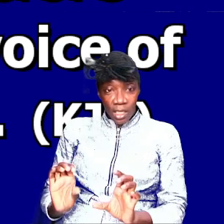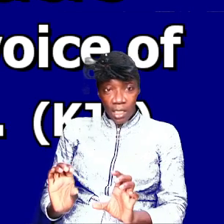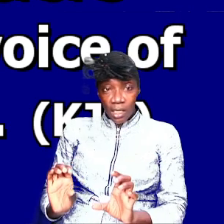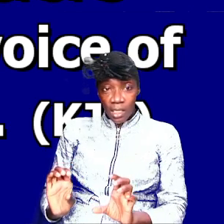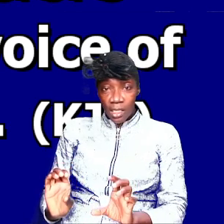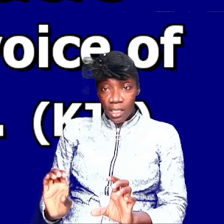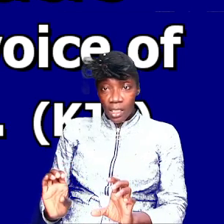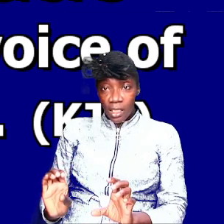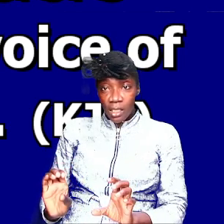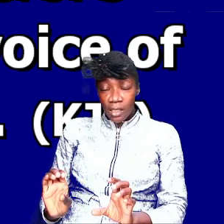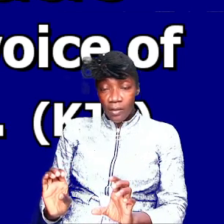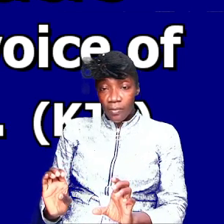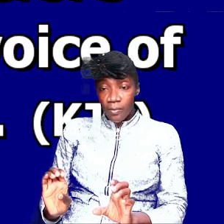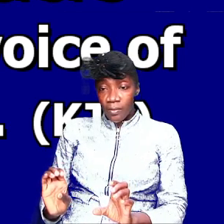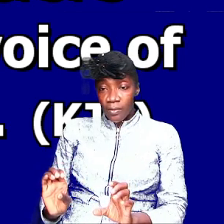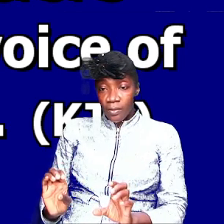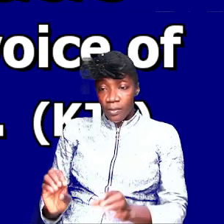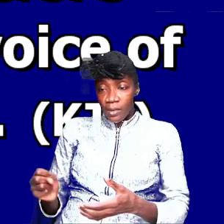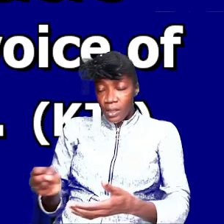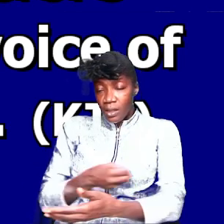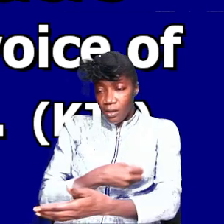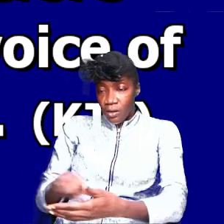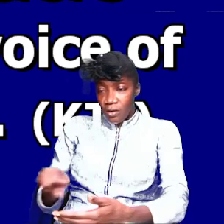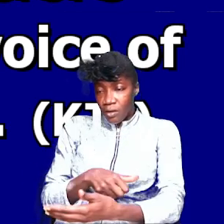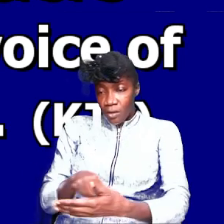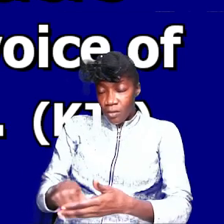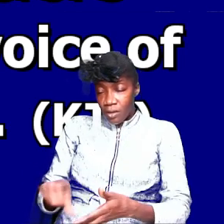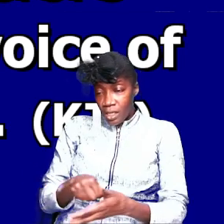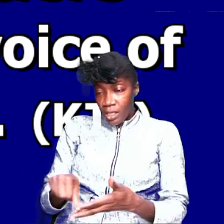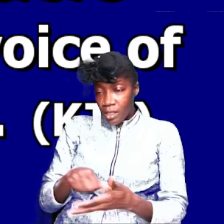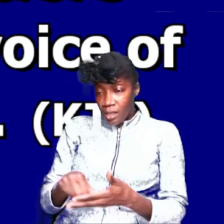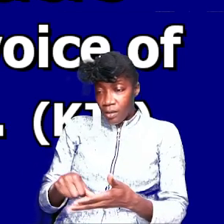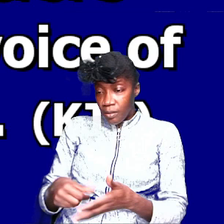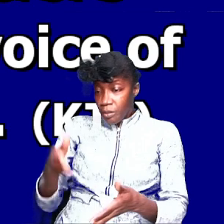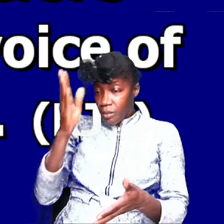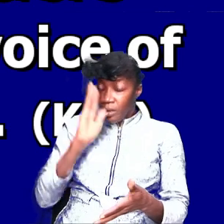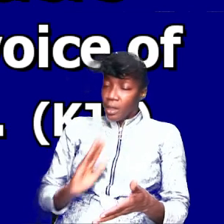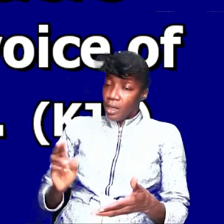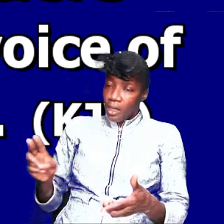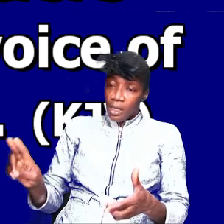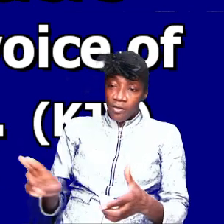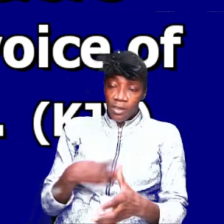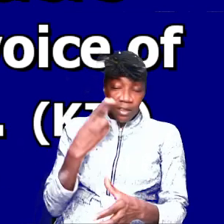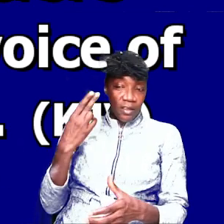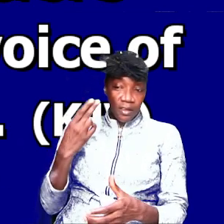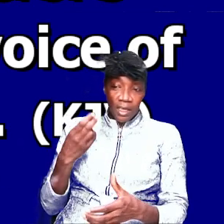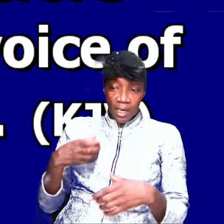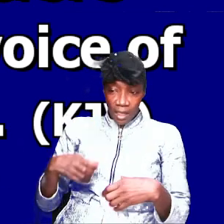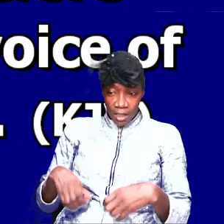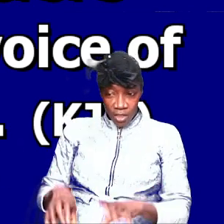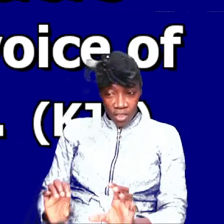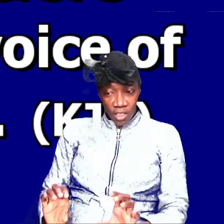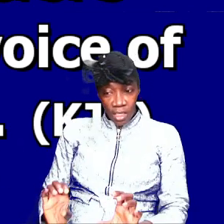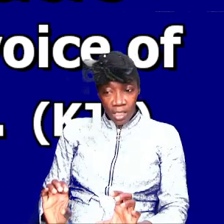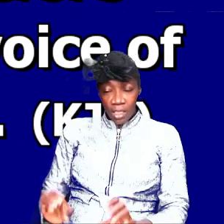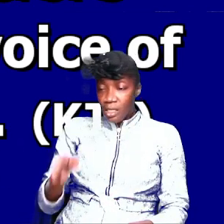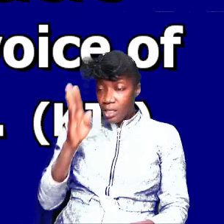One songwriter sings, he's the God of a second chance. He was